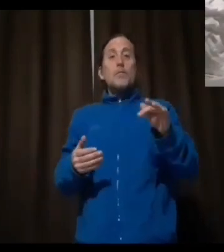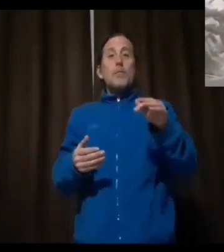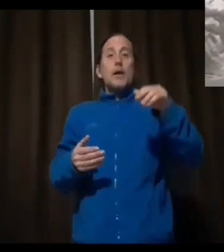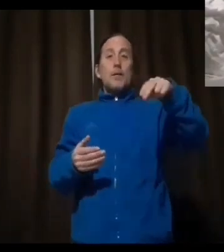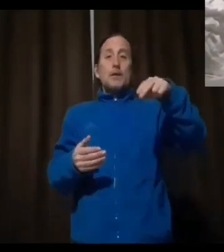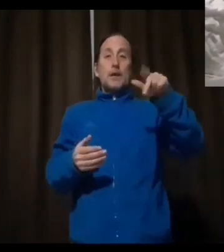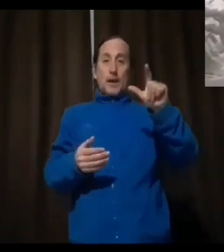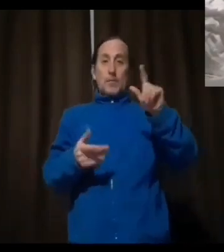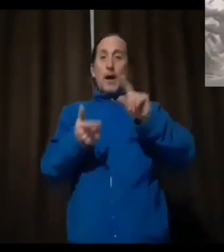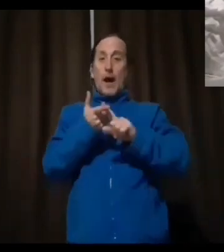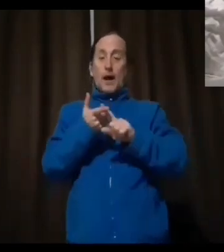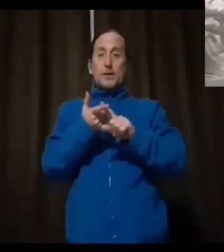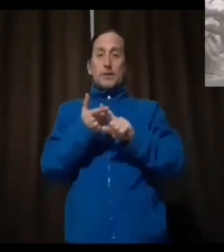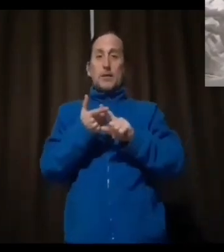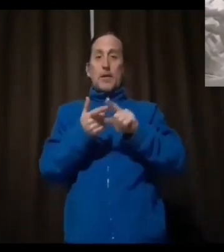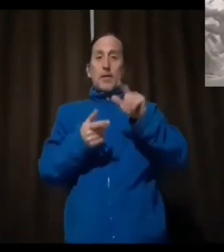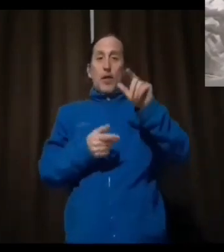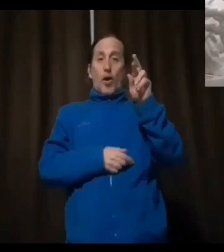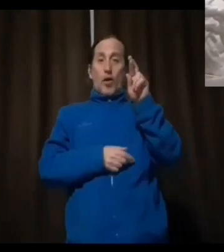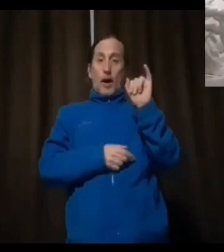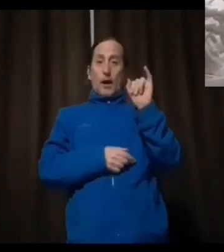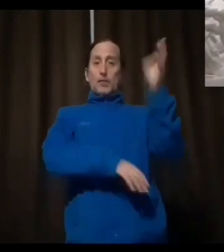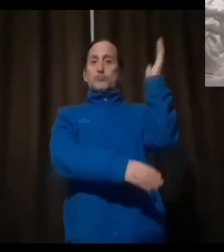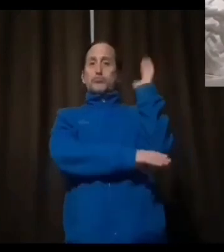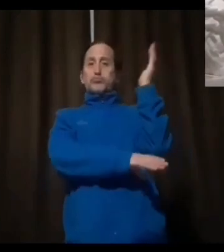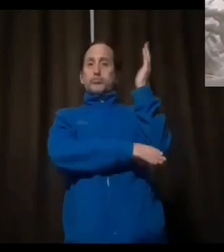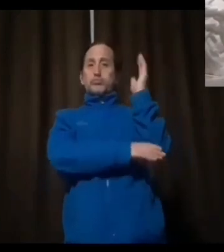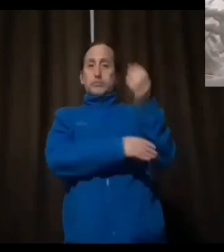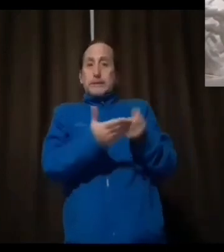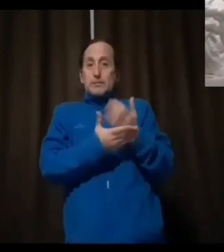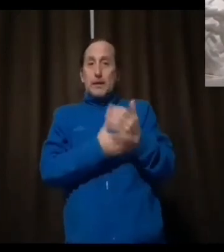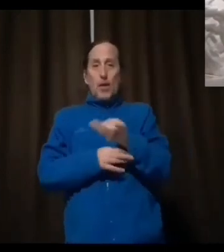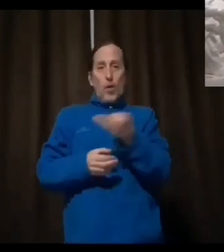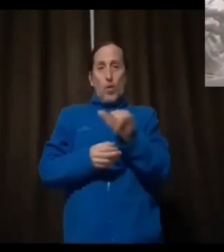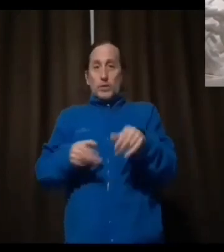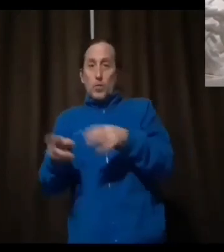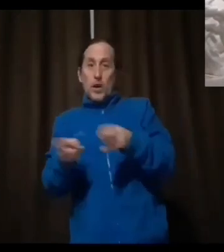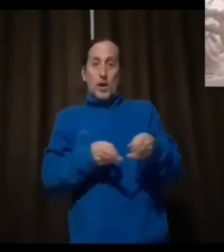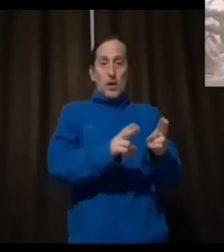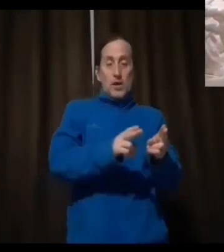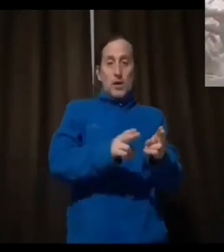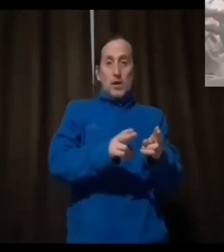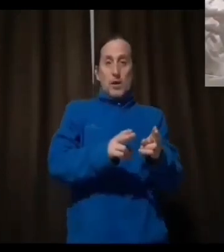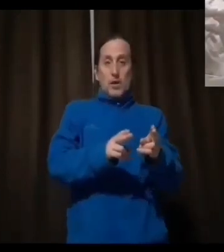by the Royal Institute. In that video, they say that